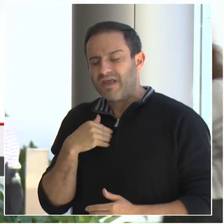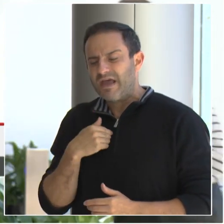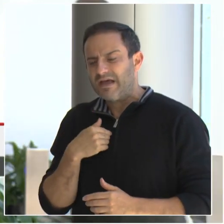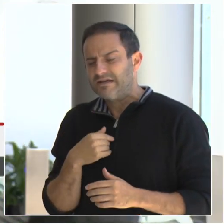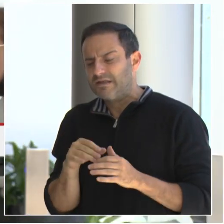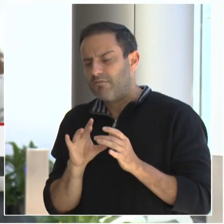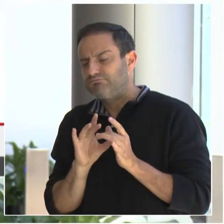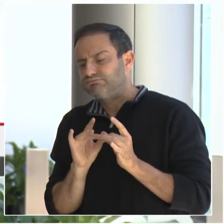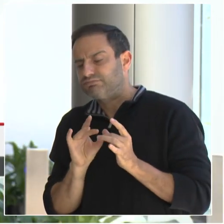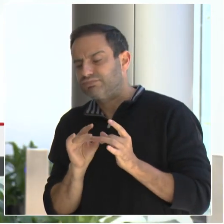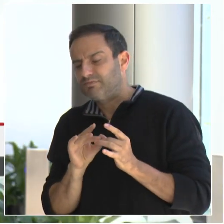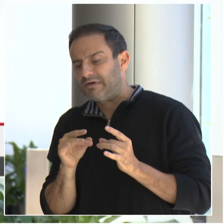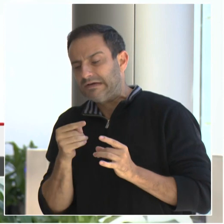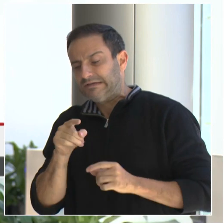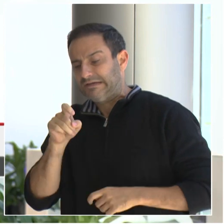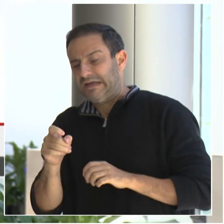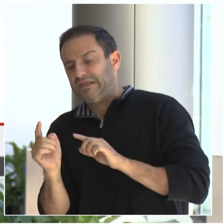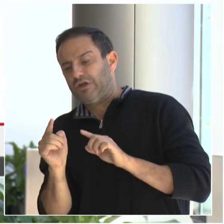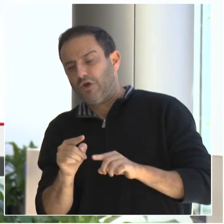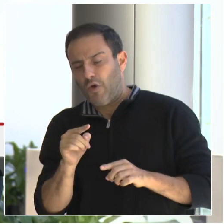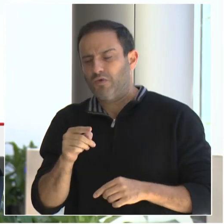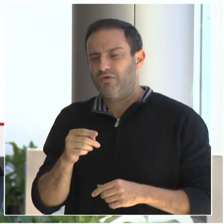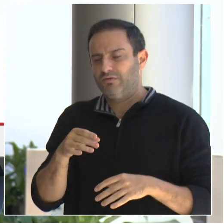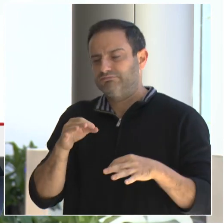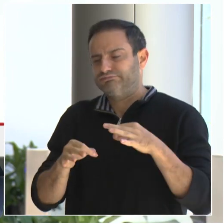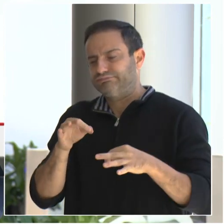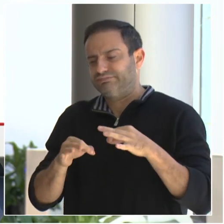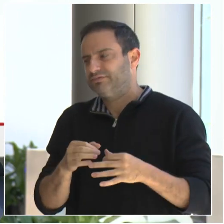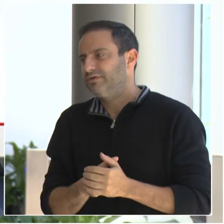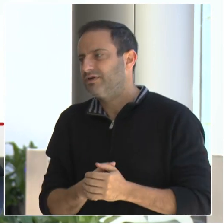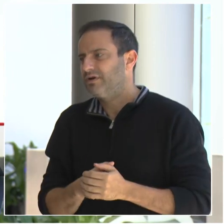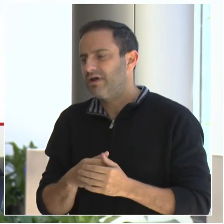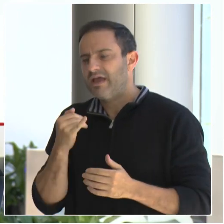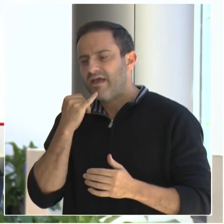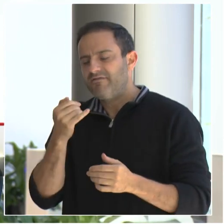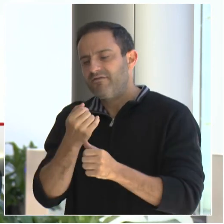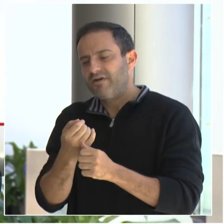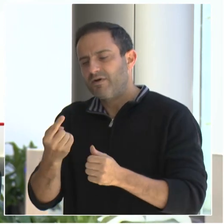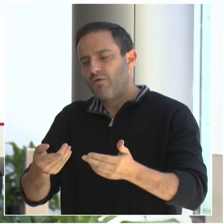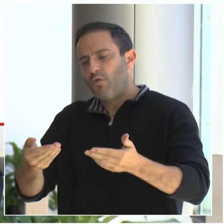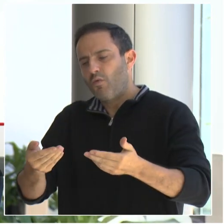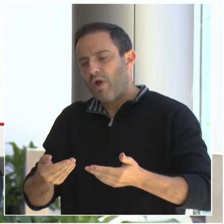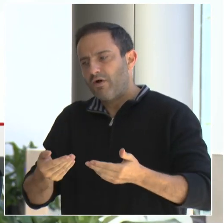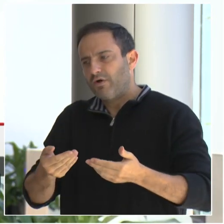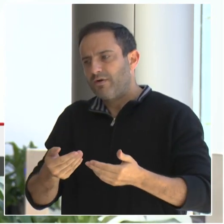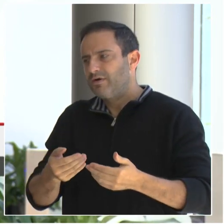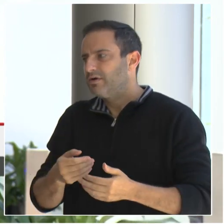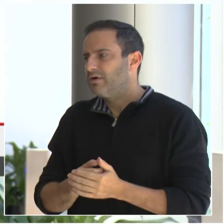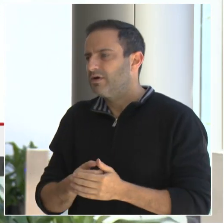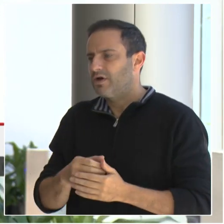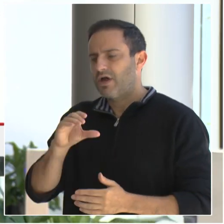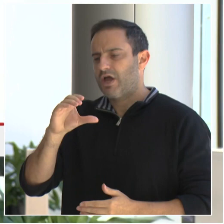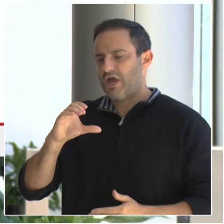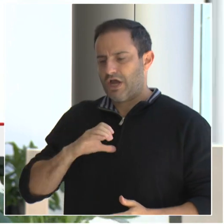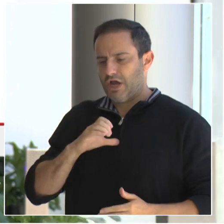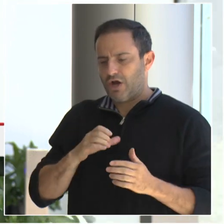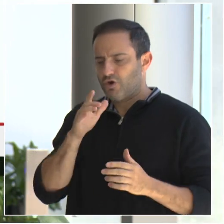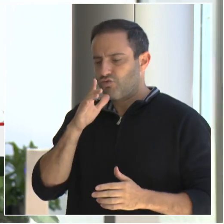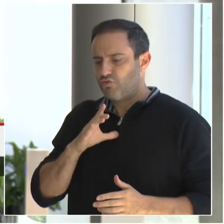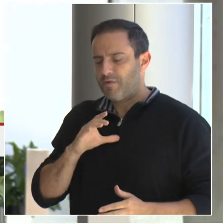then she has to leave because she has a hearing that she's chairing. But if everyone would help me welcome Congresswoman Norton to the stage, appreciate